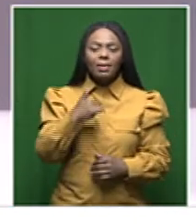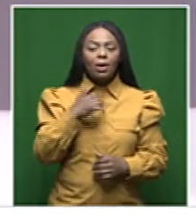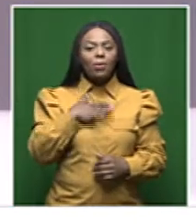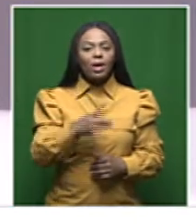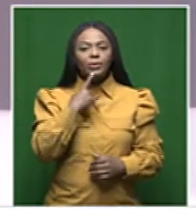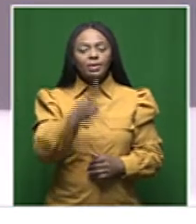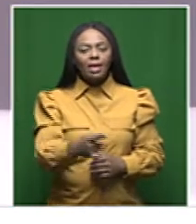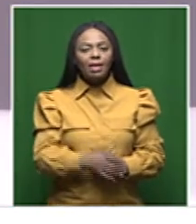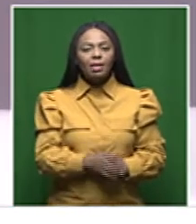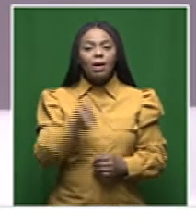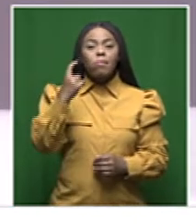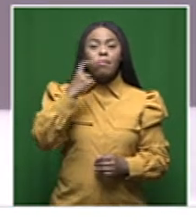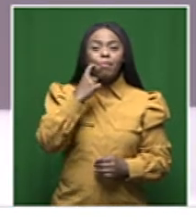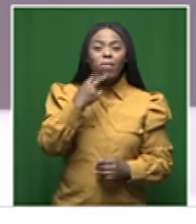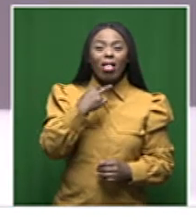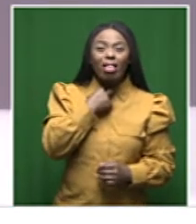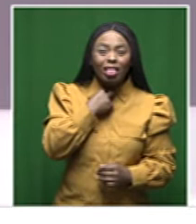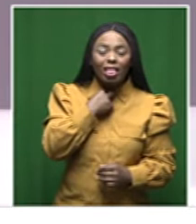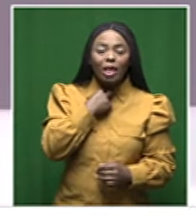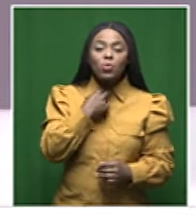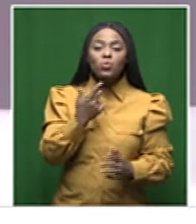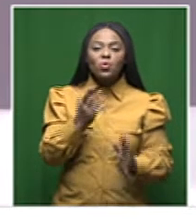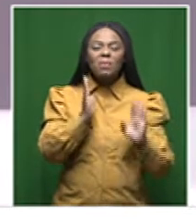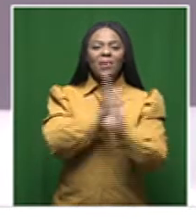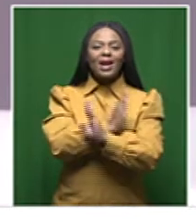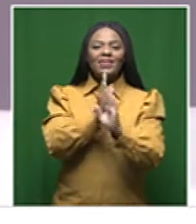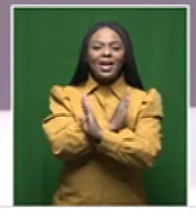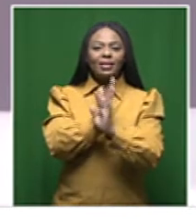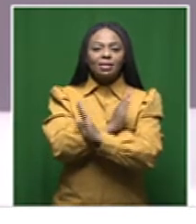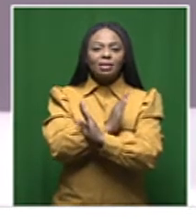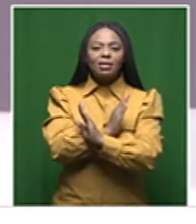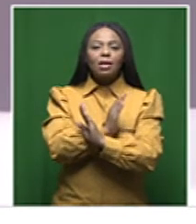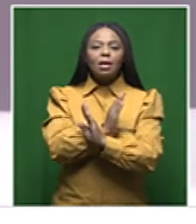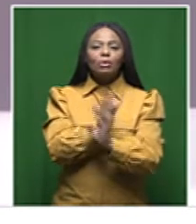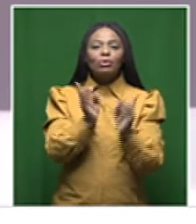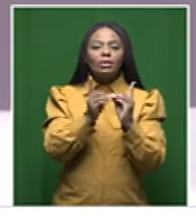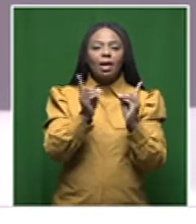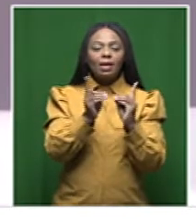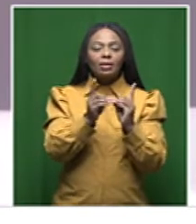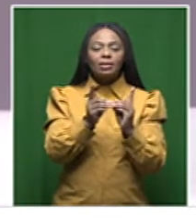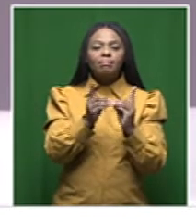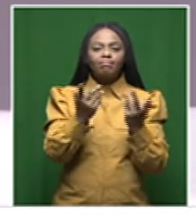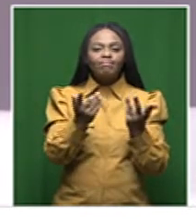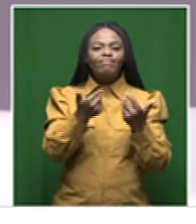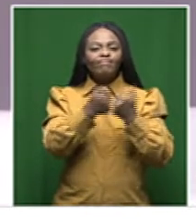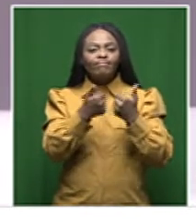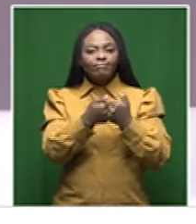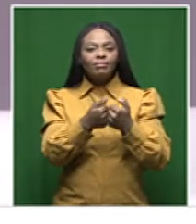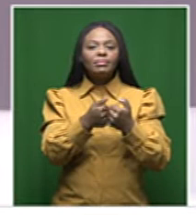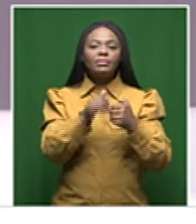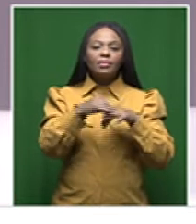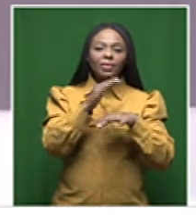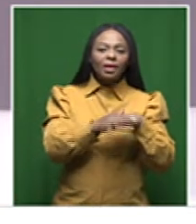say fertility conversations are private to the couple. So people should not, should